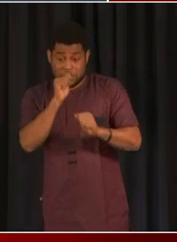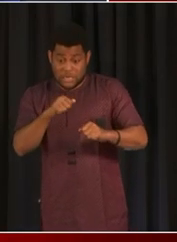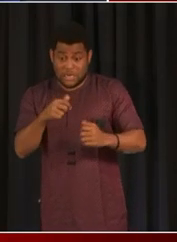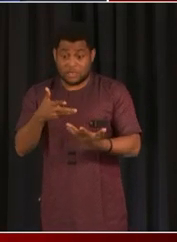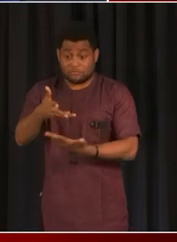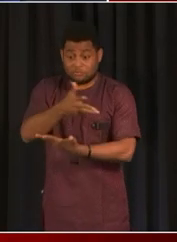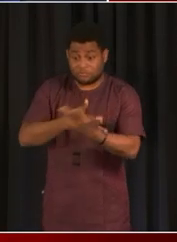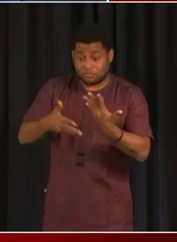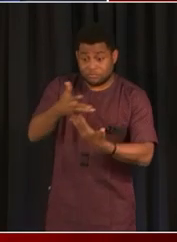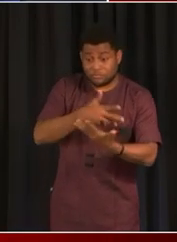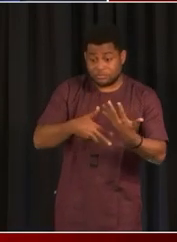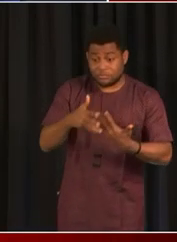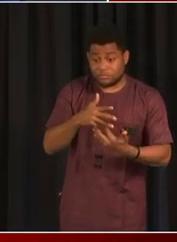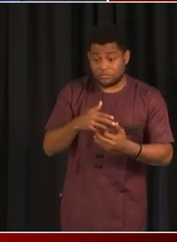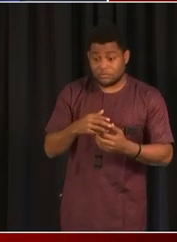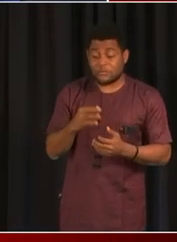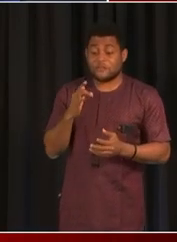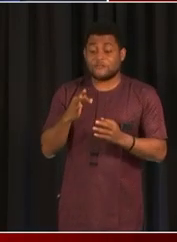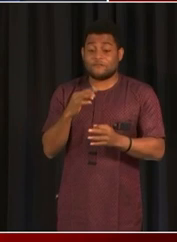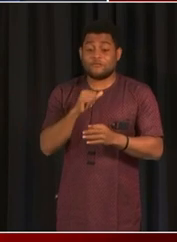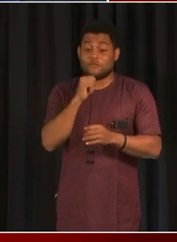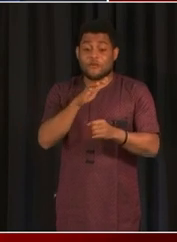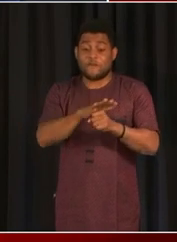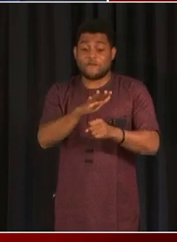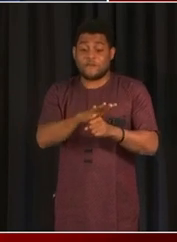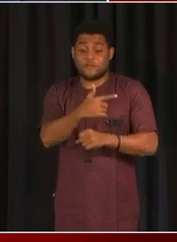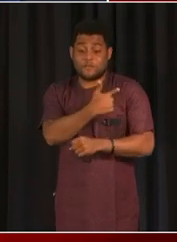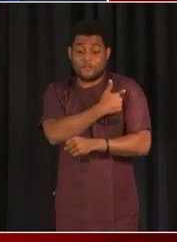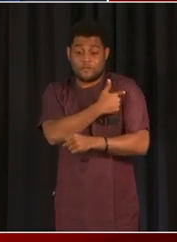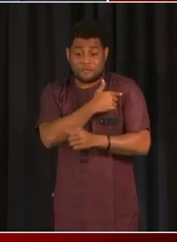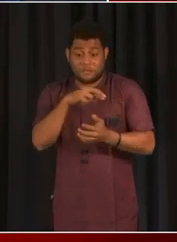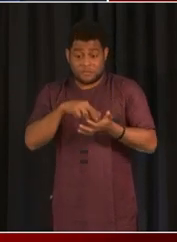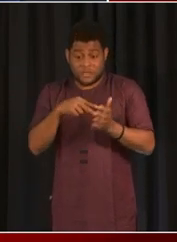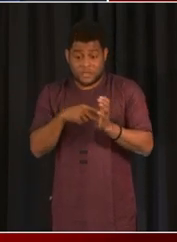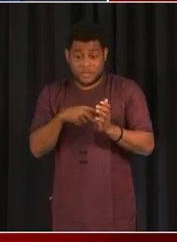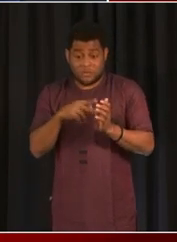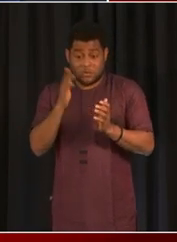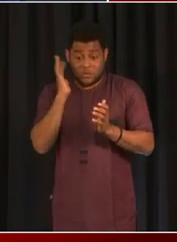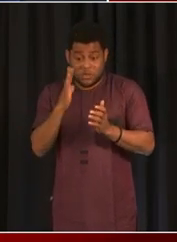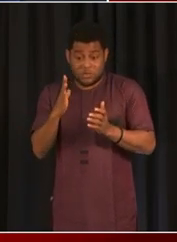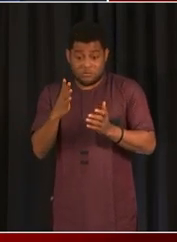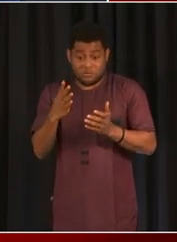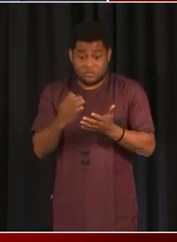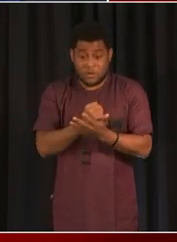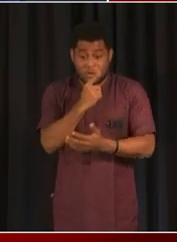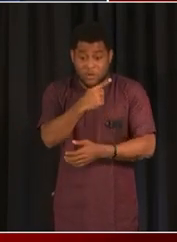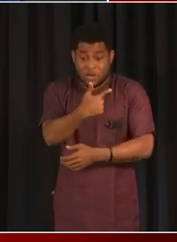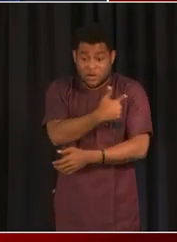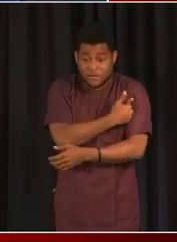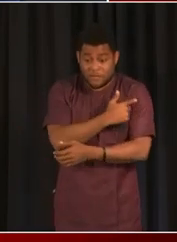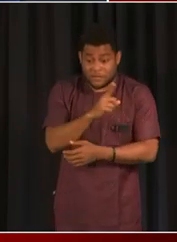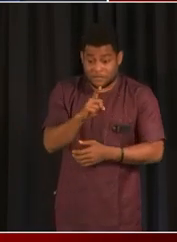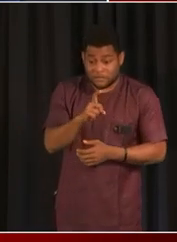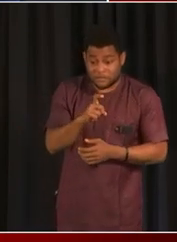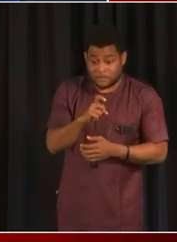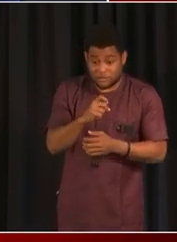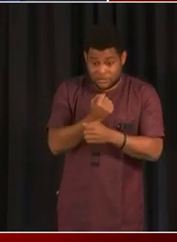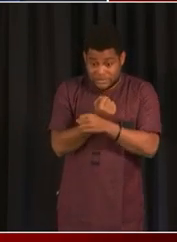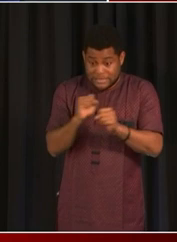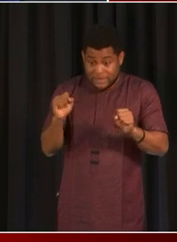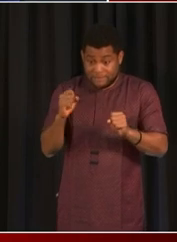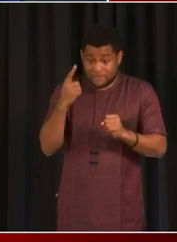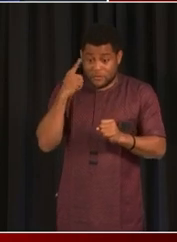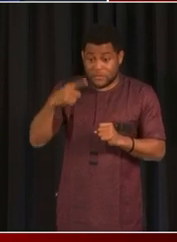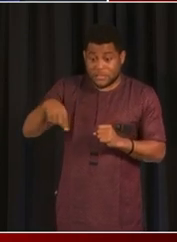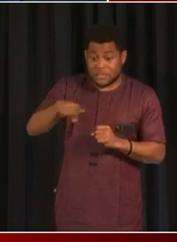fully shot? vaccinated, does that include the people who only had one coronavirus shot and maybe didn't go for the second one for whatever reason? Is it safe for them now, if